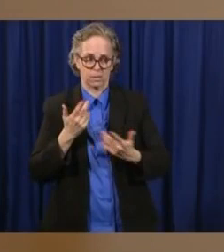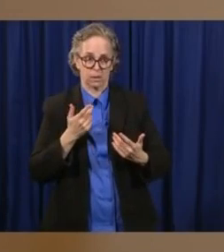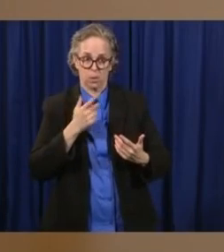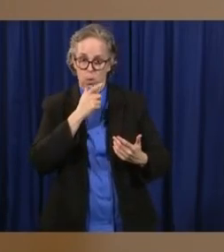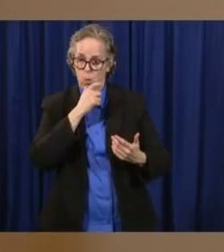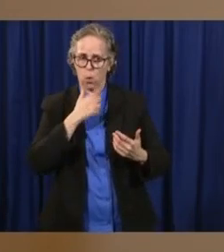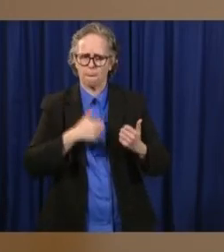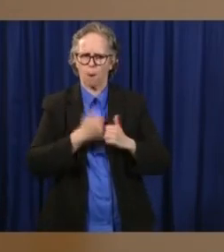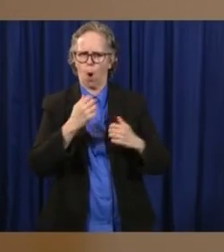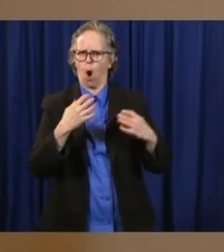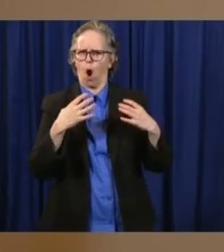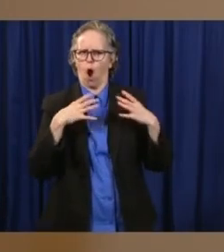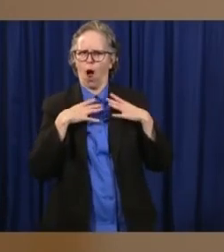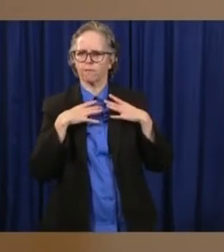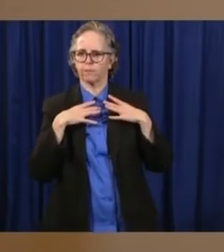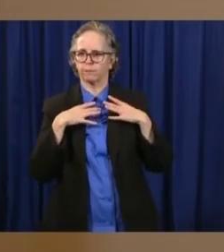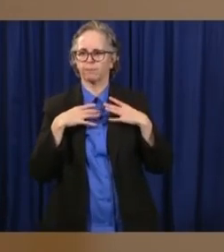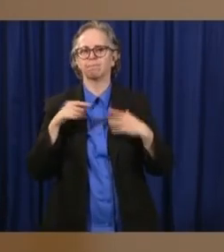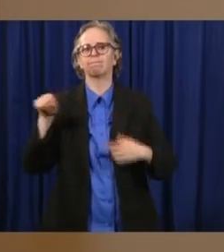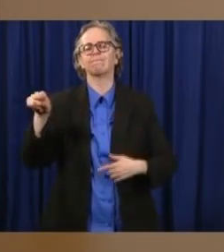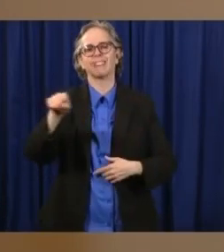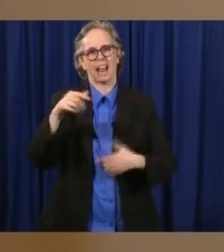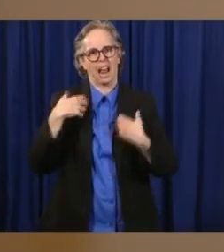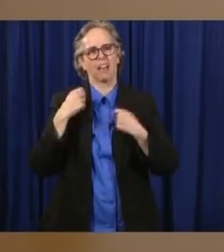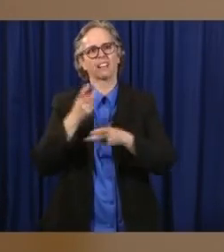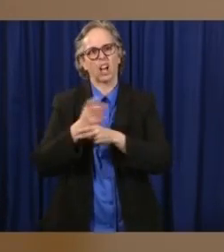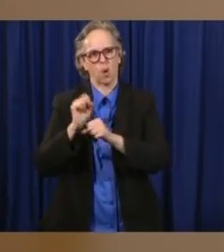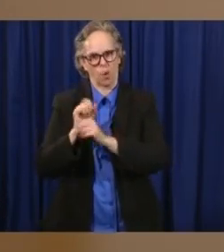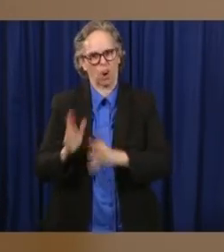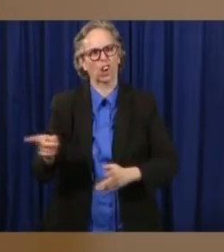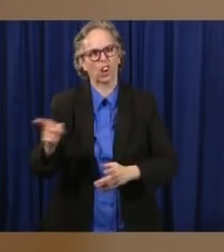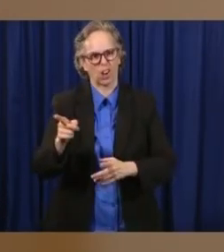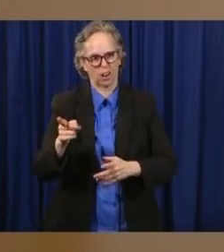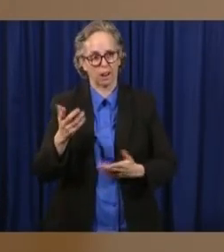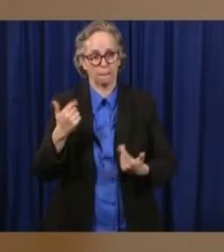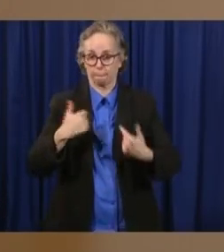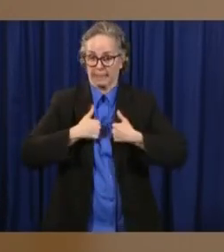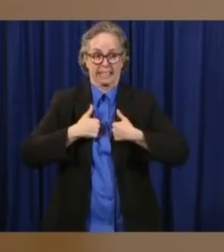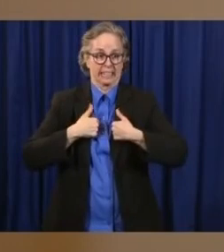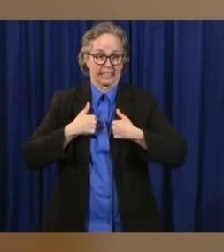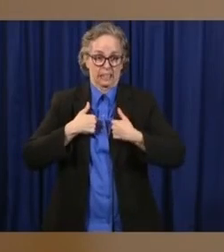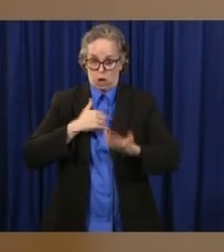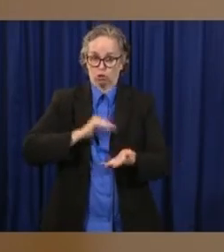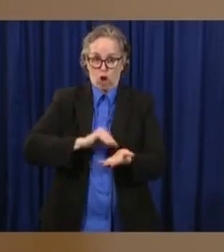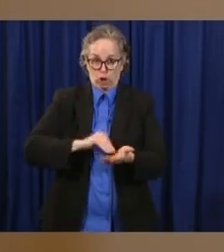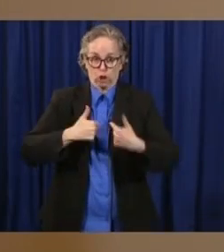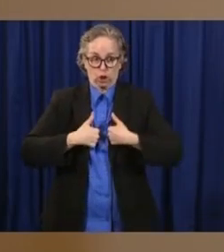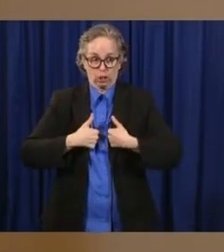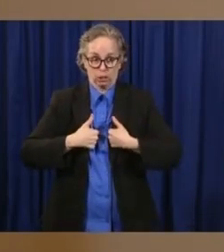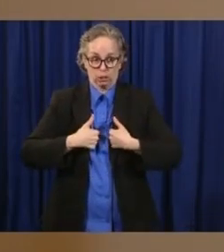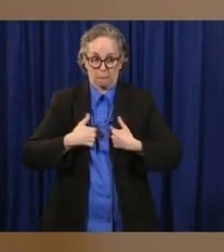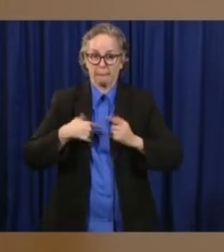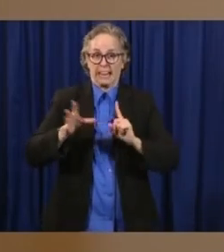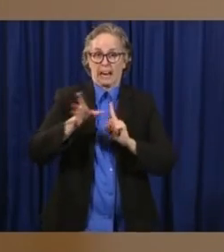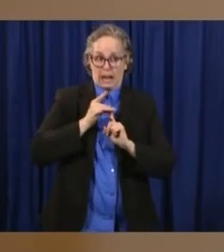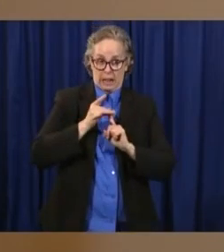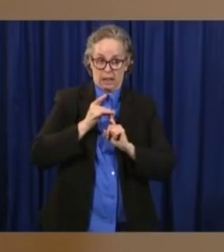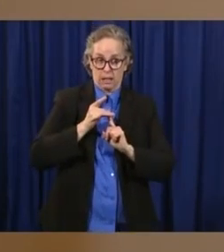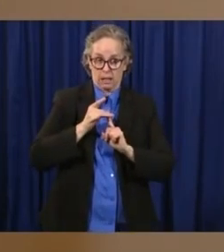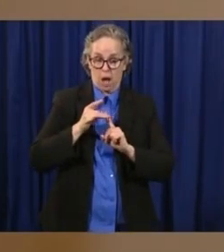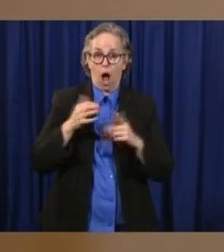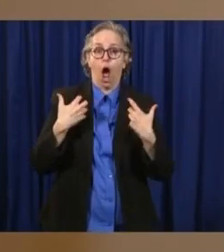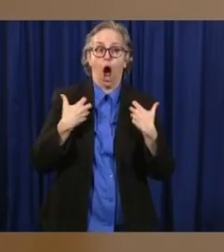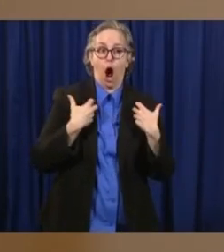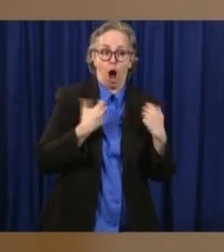like me who's now been sidelined, had the illness and recovered, I'm exactly who you want back in your workforce right away